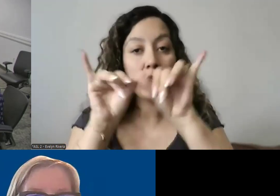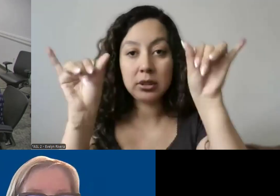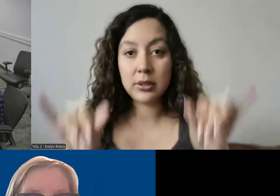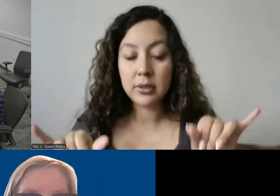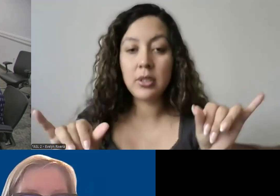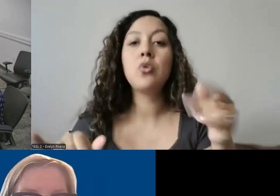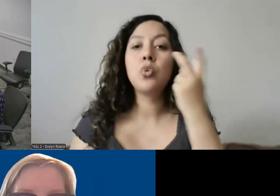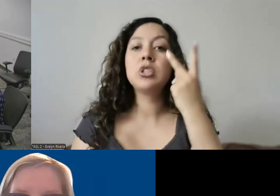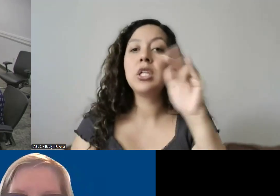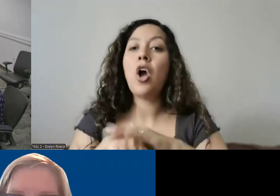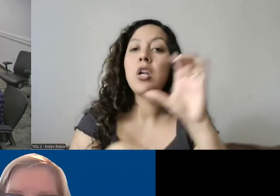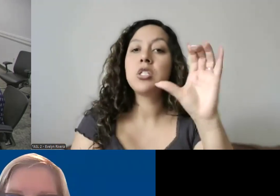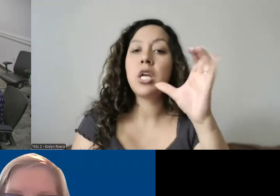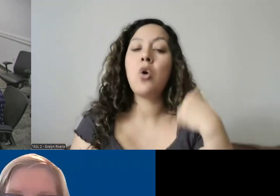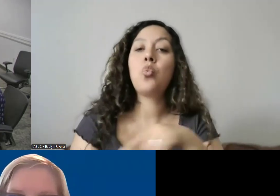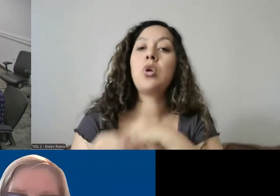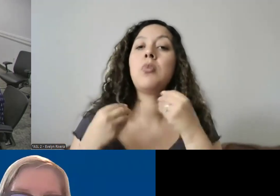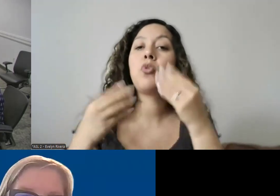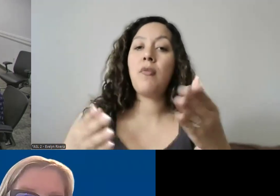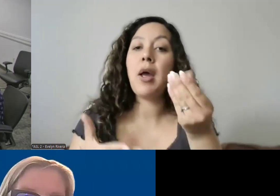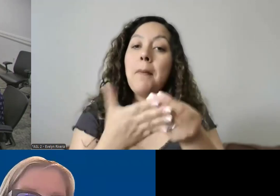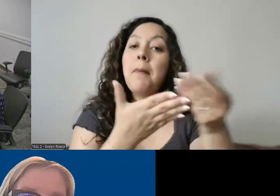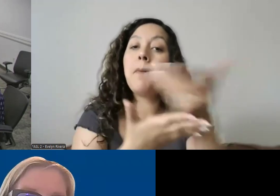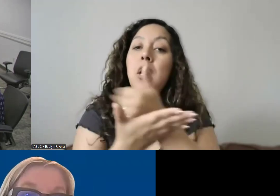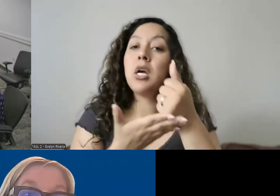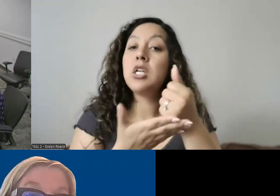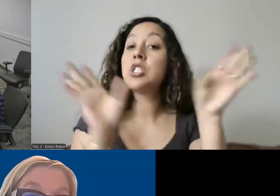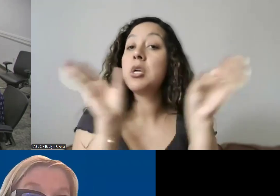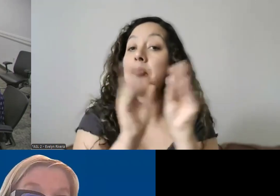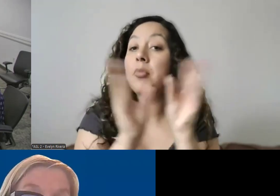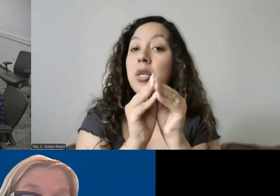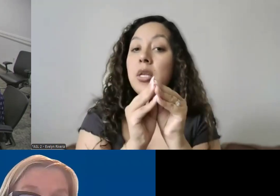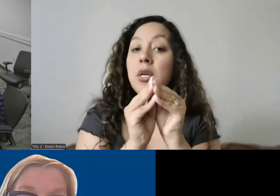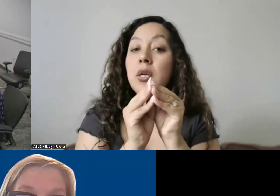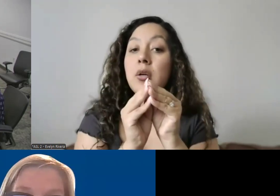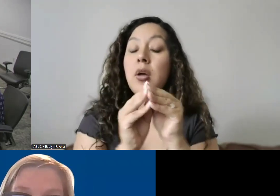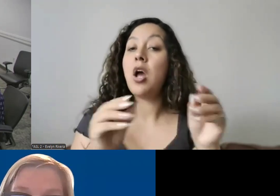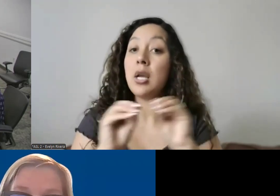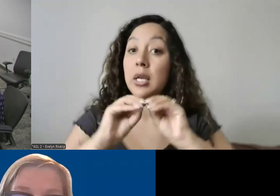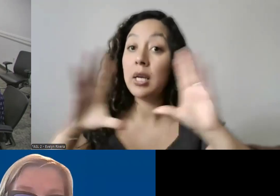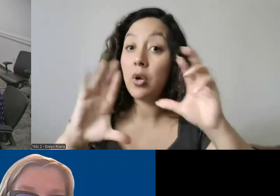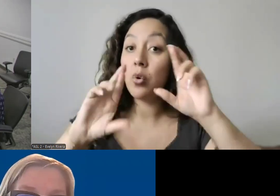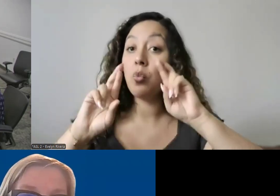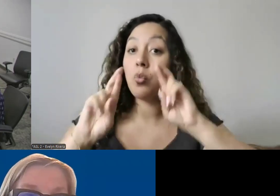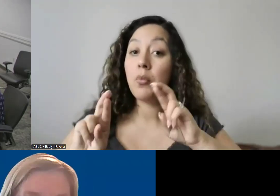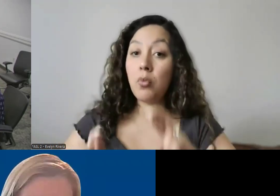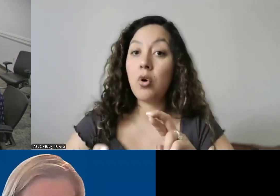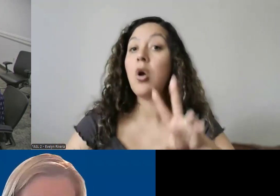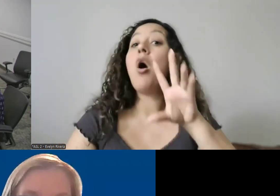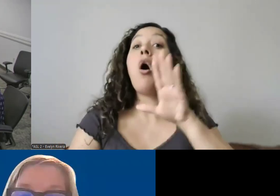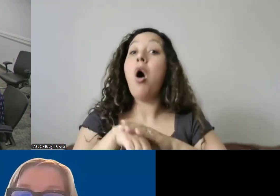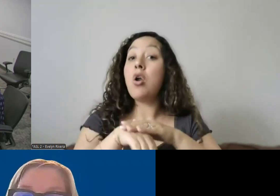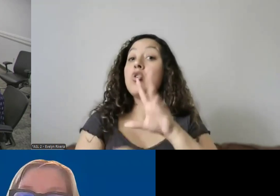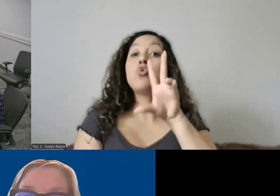your chat that we provided at the budget hearing a comprehensive report on California's No Wrong Door